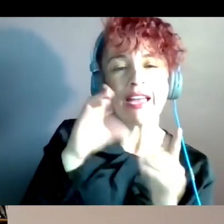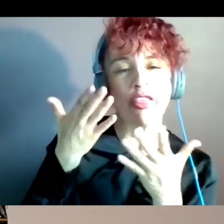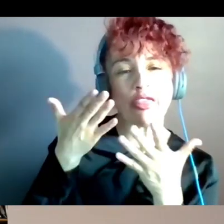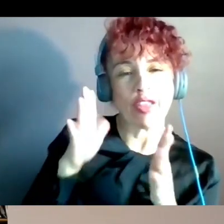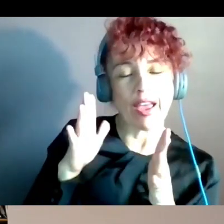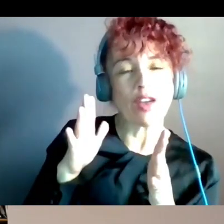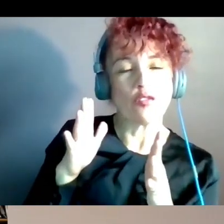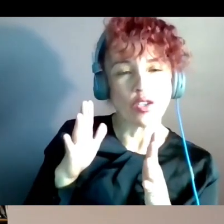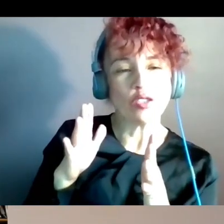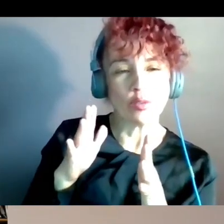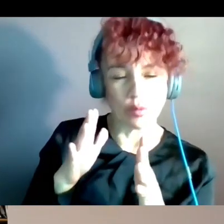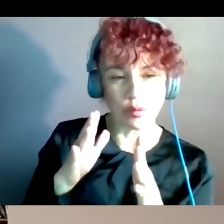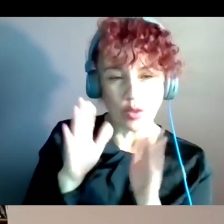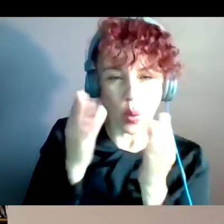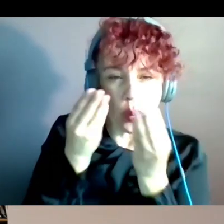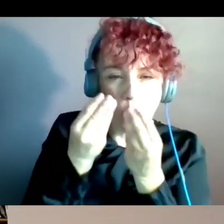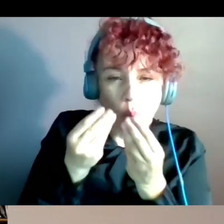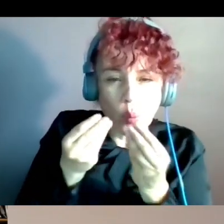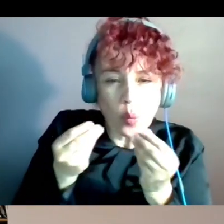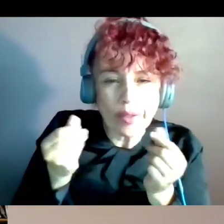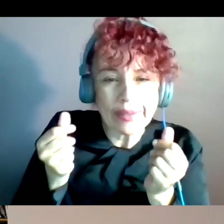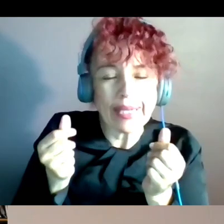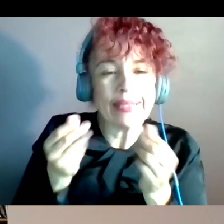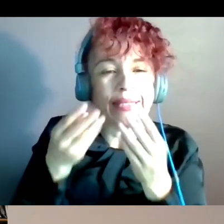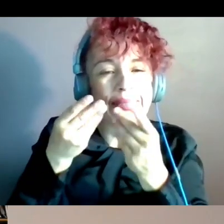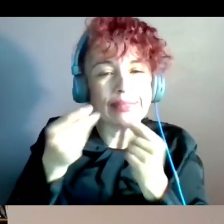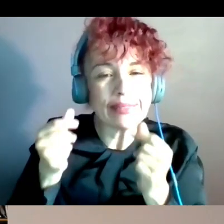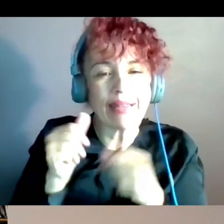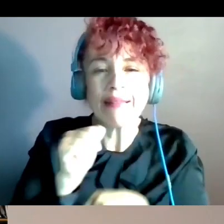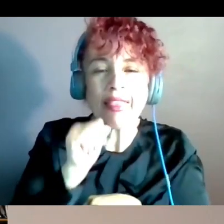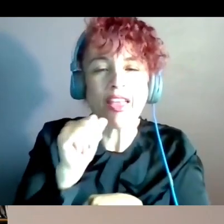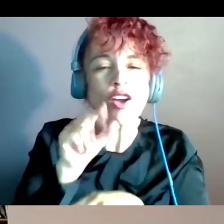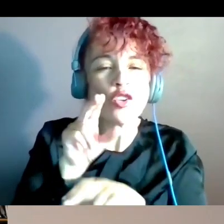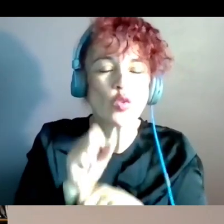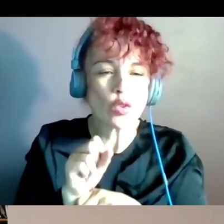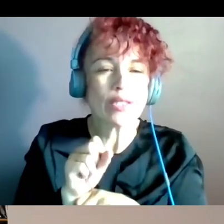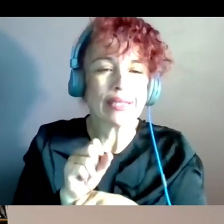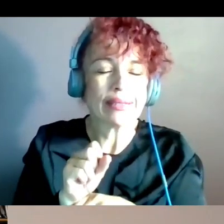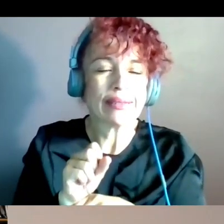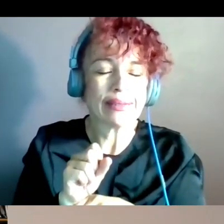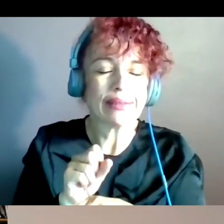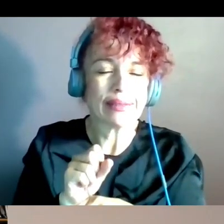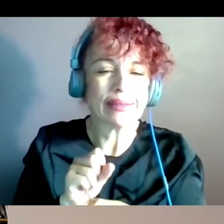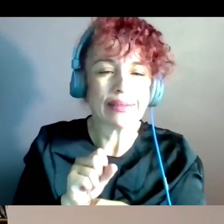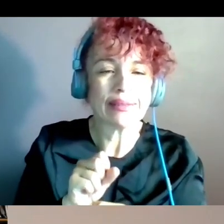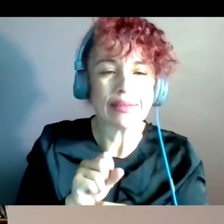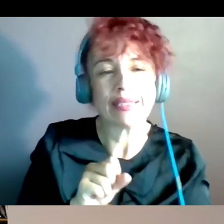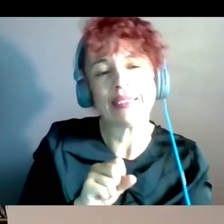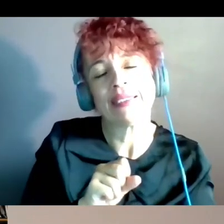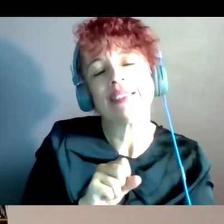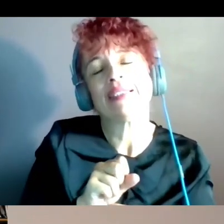I wanted the dress to appear smooth, so it was sanded. It's unusual for me to sand carvings,